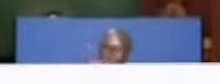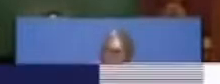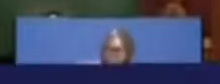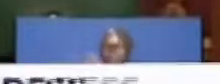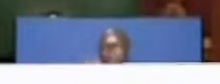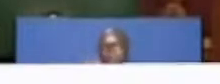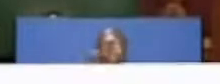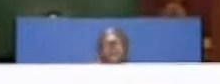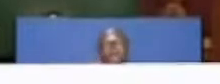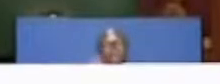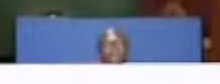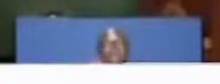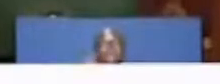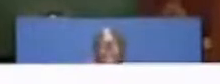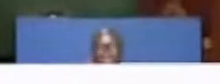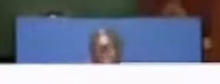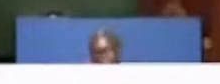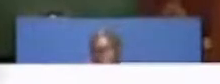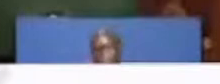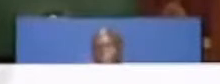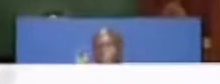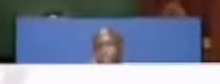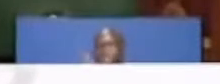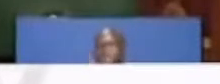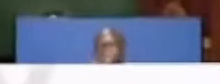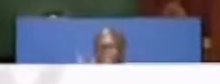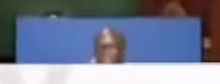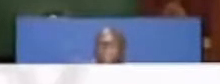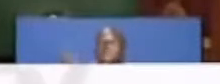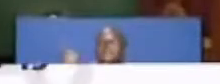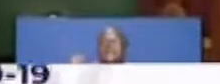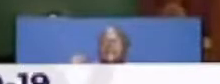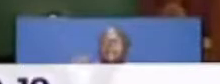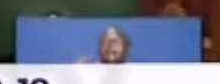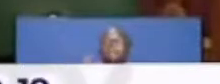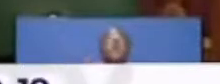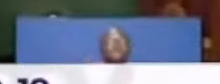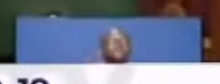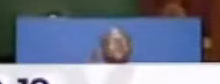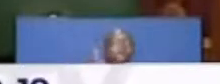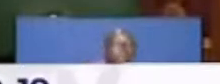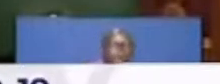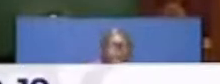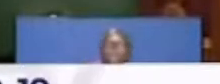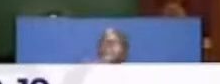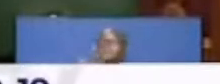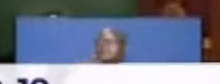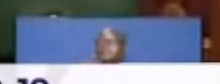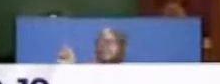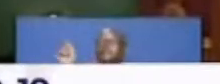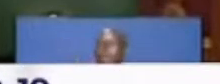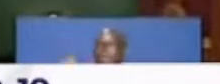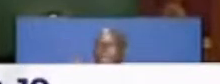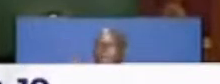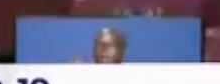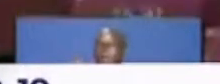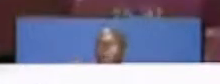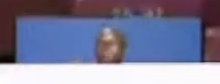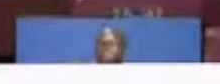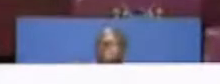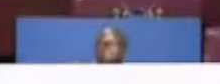year will ensure that this figure surpasses the 3 trillion mark.